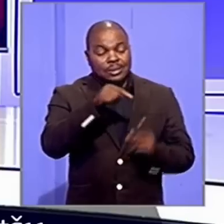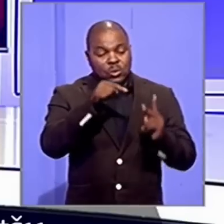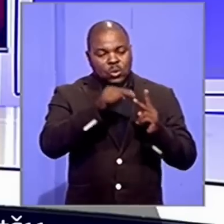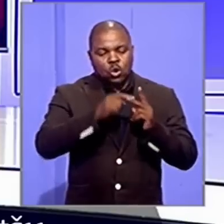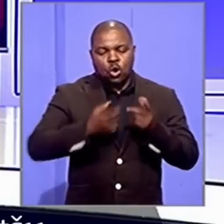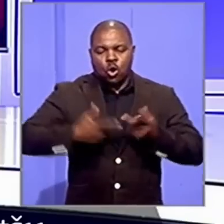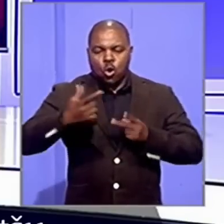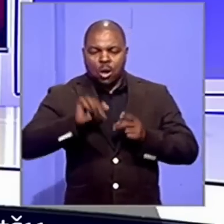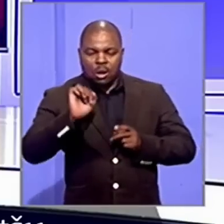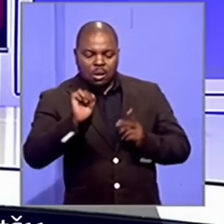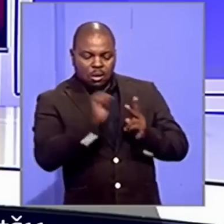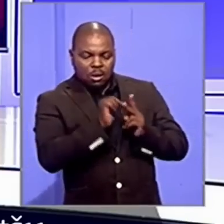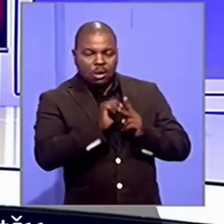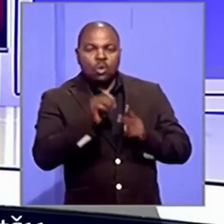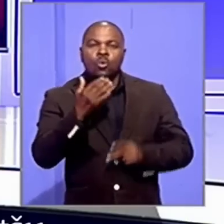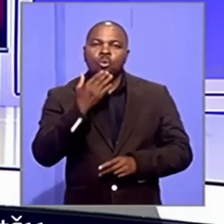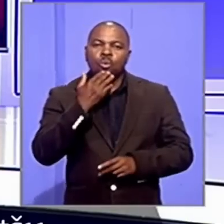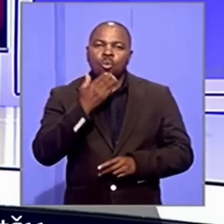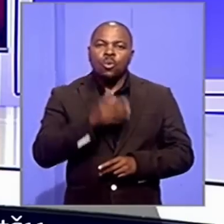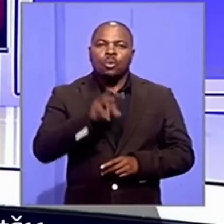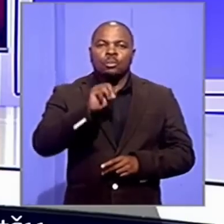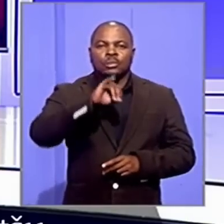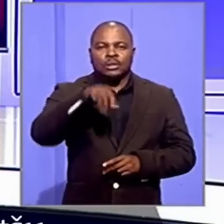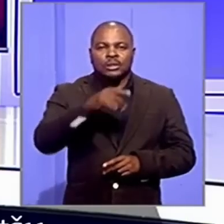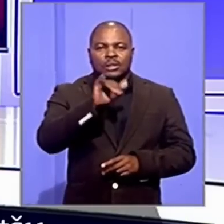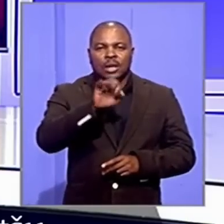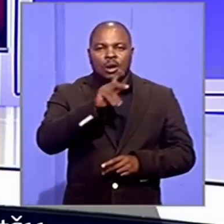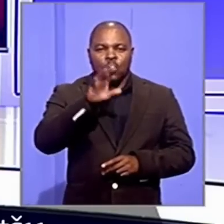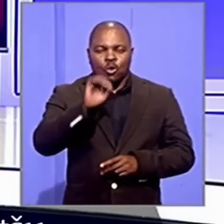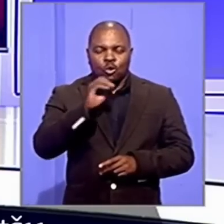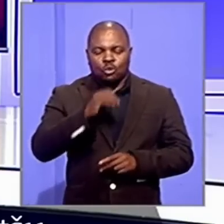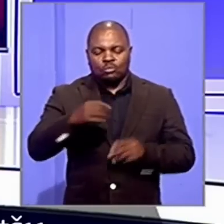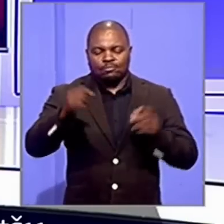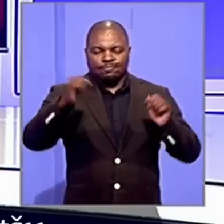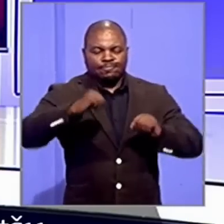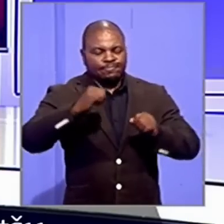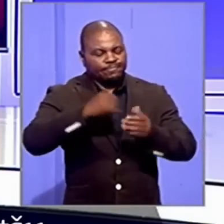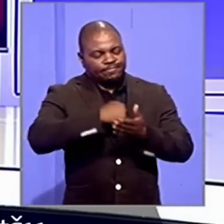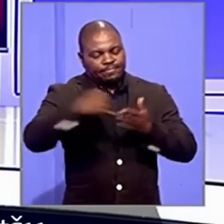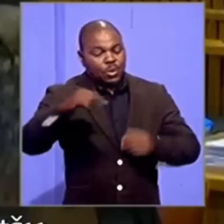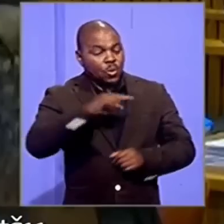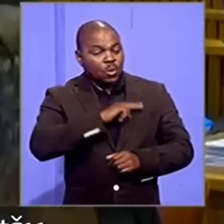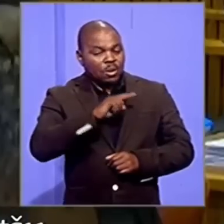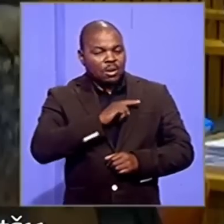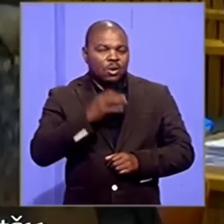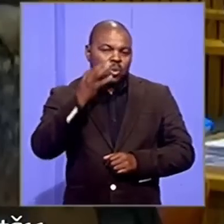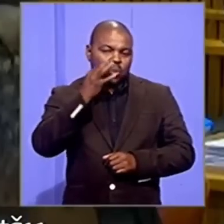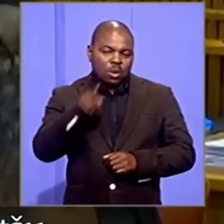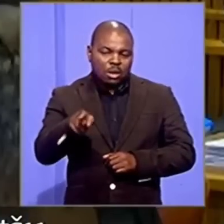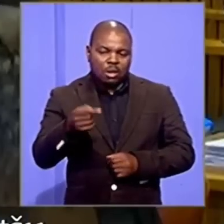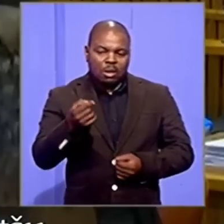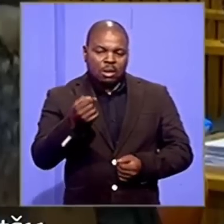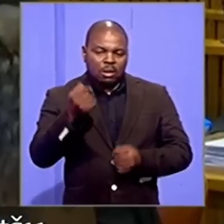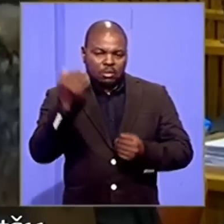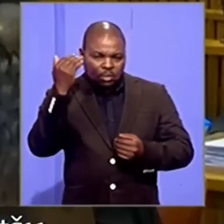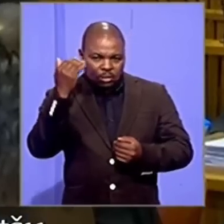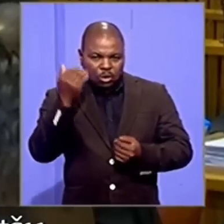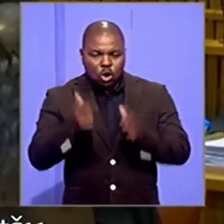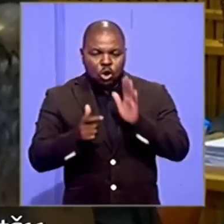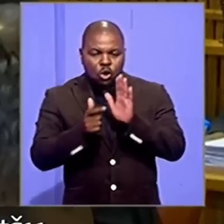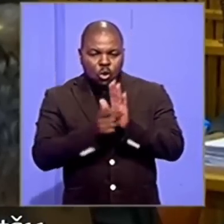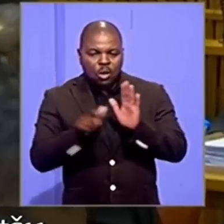le ramolao wa gagwe Dominic Mchiyako. Se ka ge a re ramolao o nyaka a ipone molato polaong ya